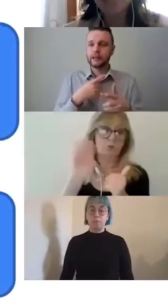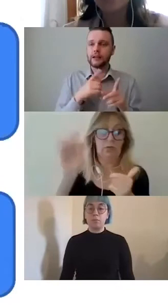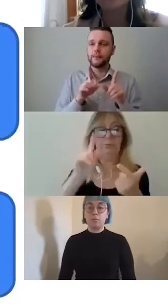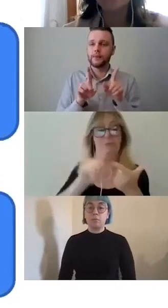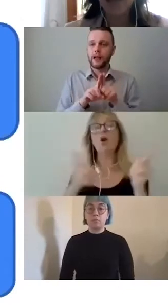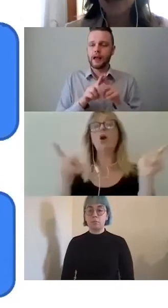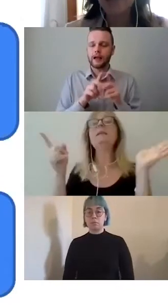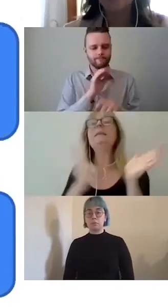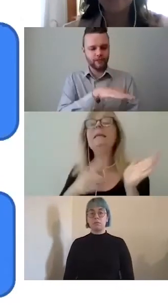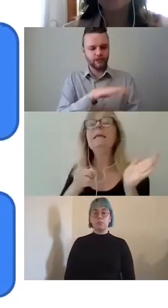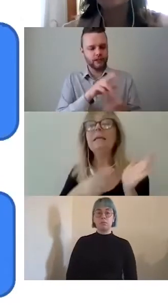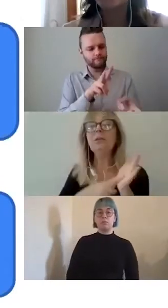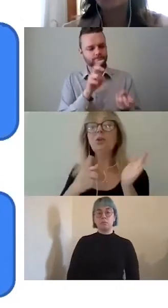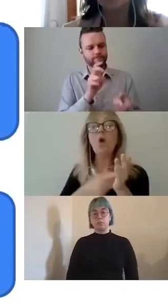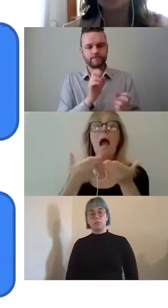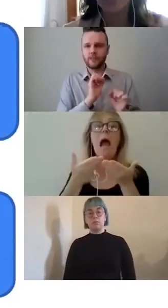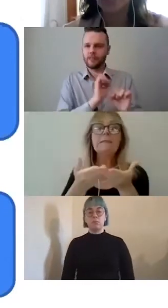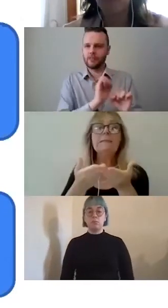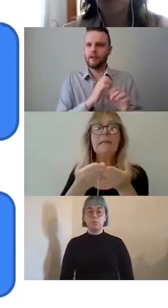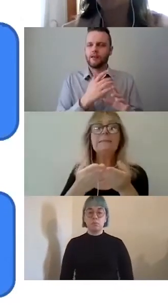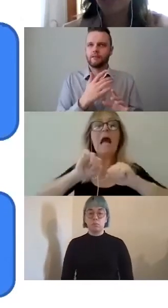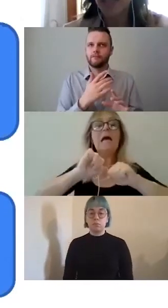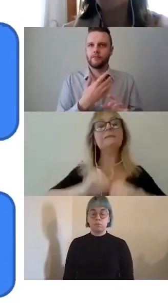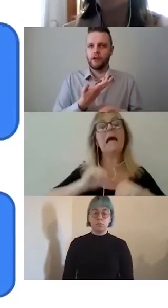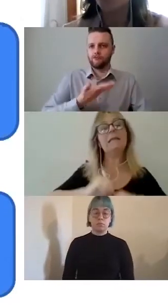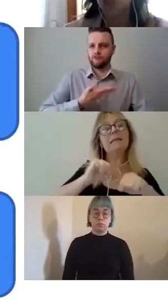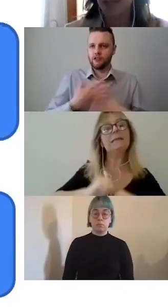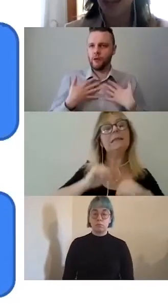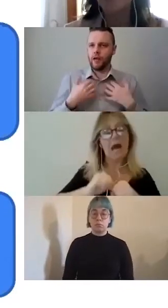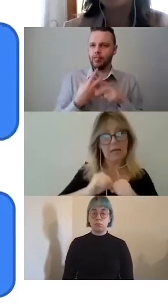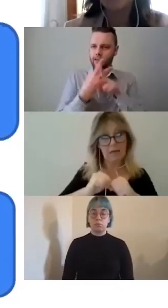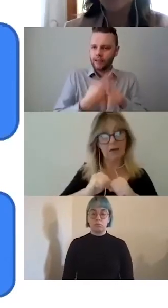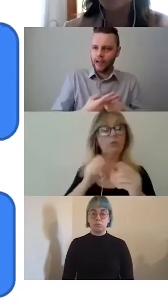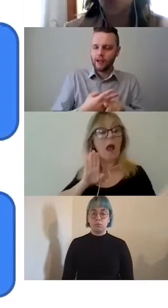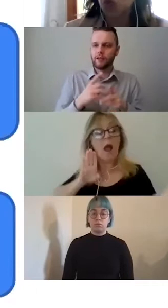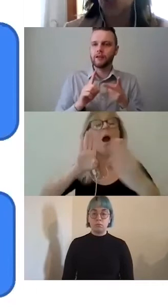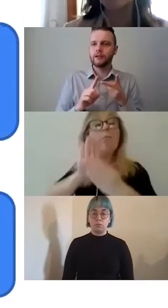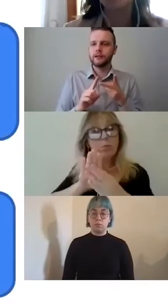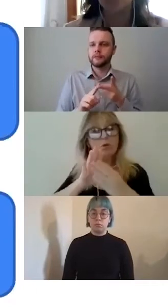the child, right to health care,